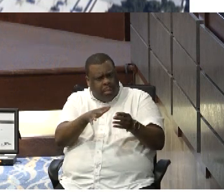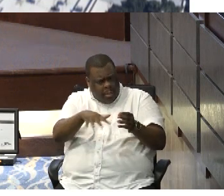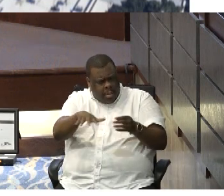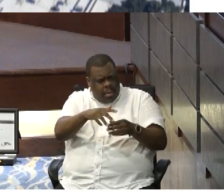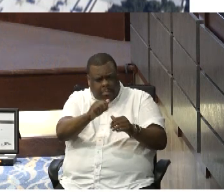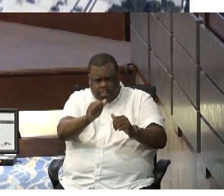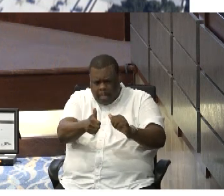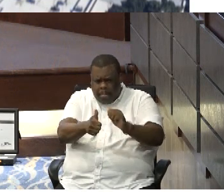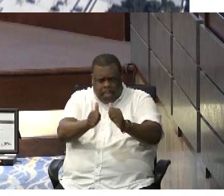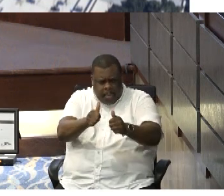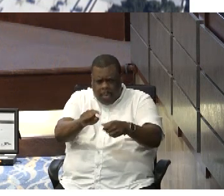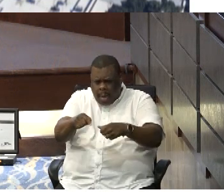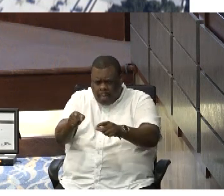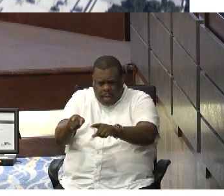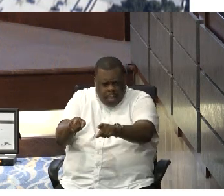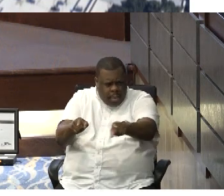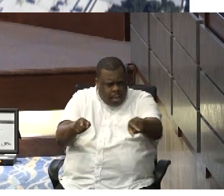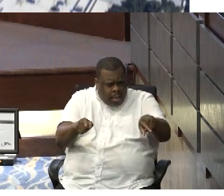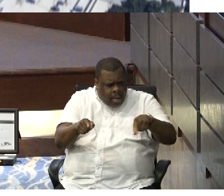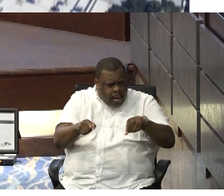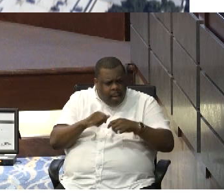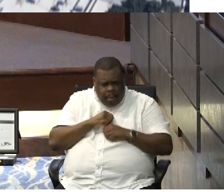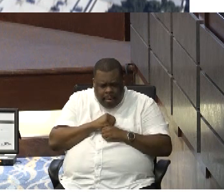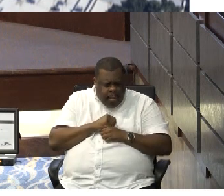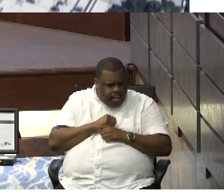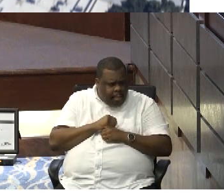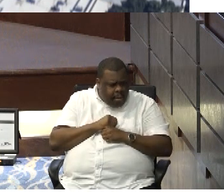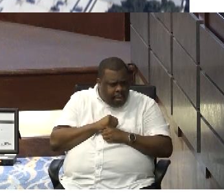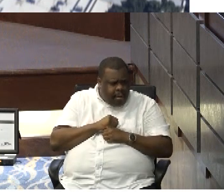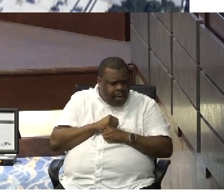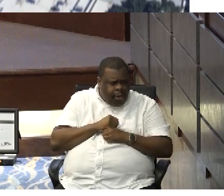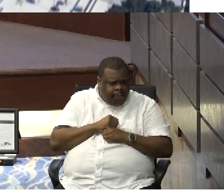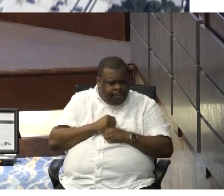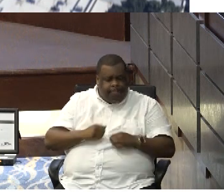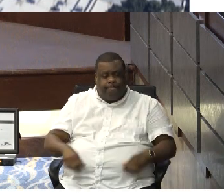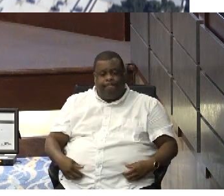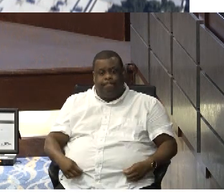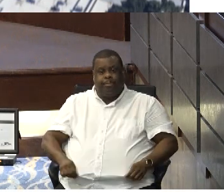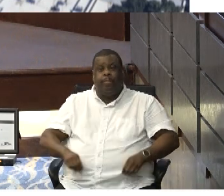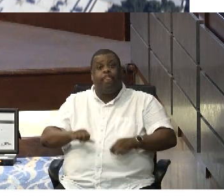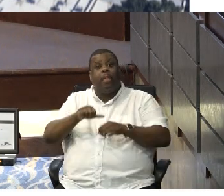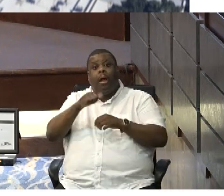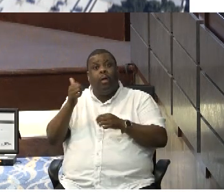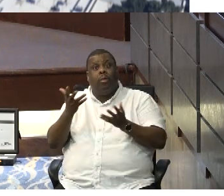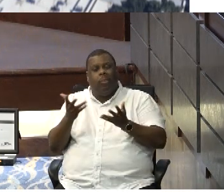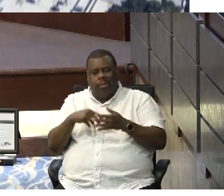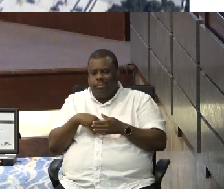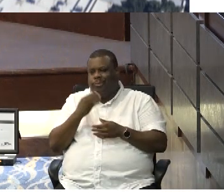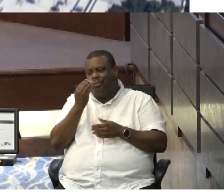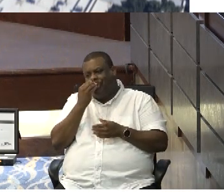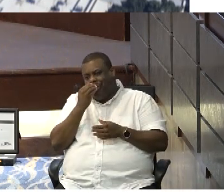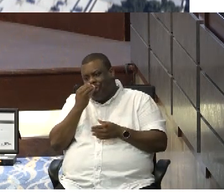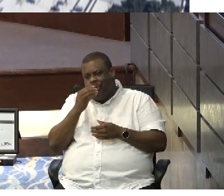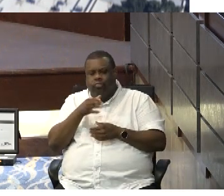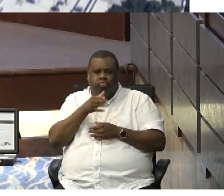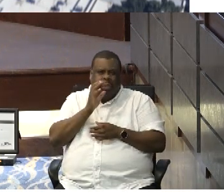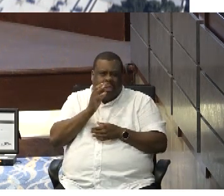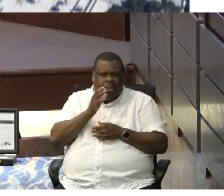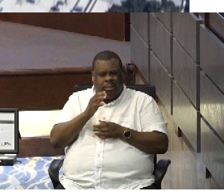connectivity with Mary Street. Then food and beverage opportunities, parking and loading ease,